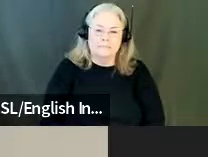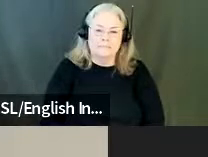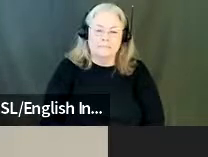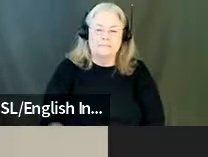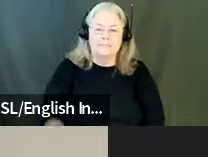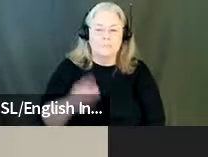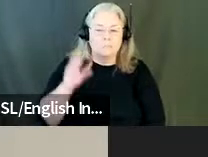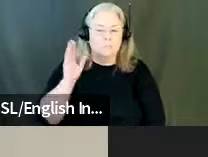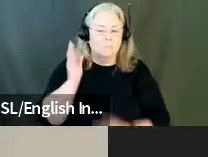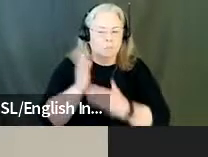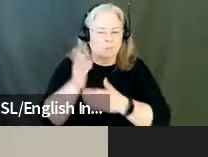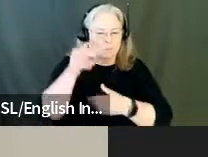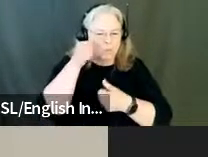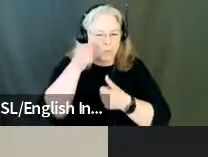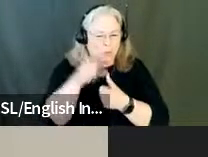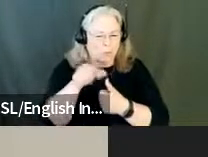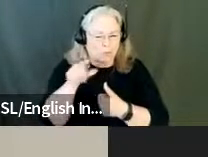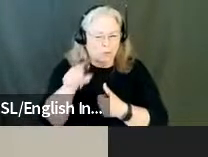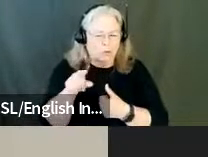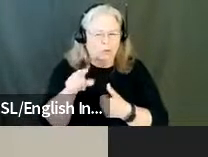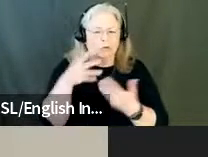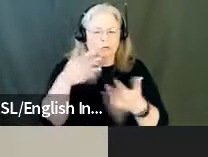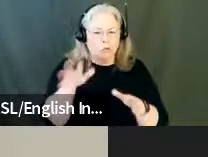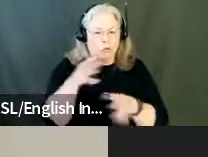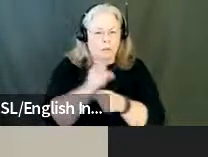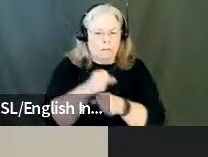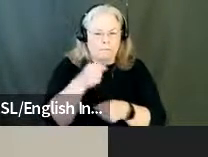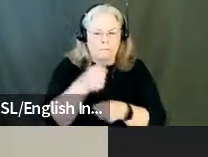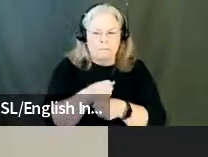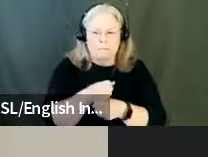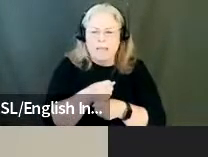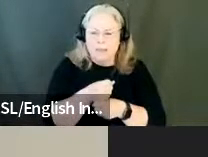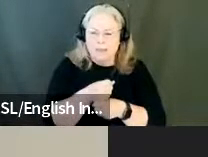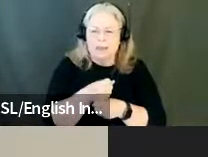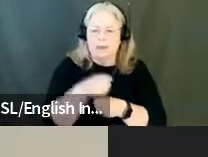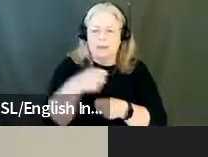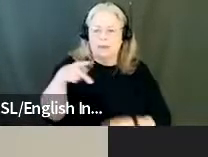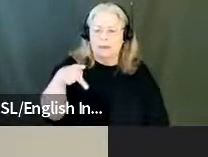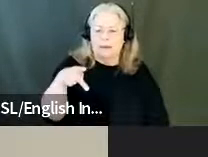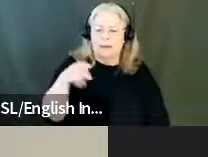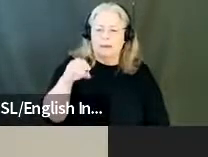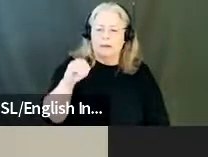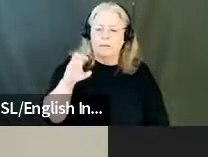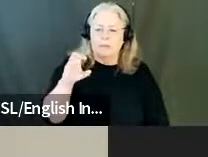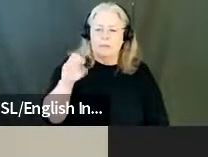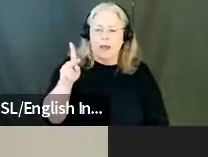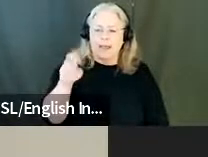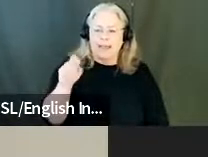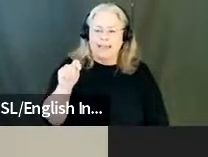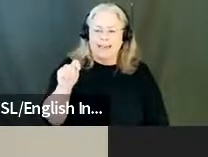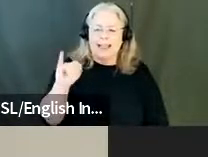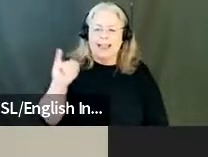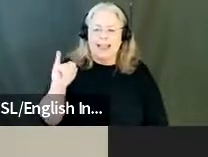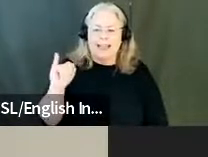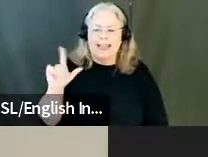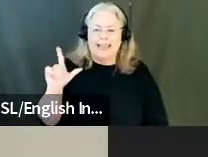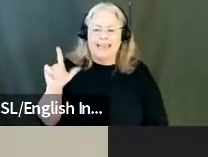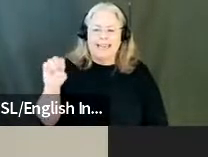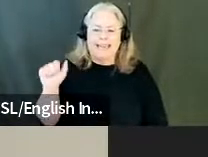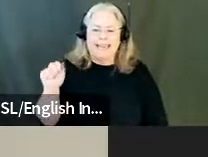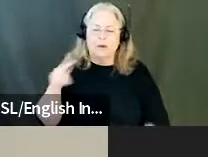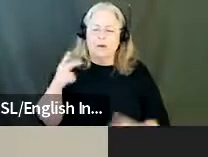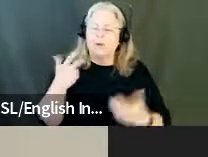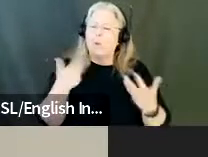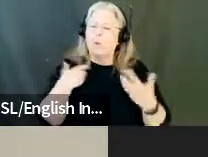All right, so remember you all made that pocket Eileen, right? Now what I wanna show you is what can